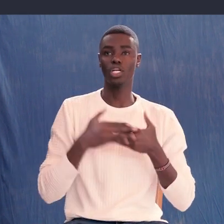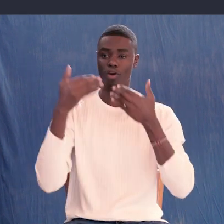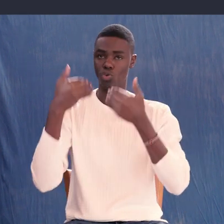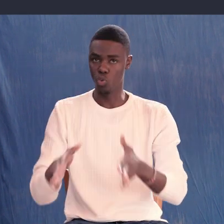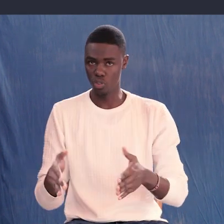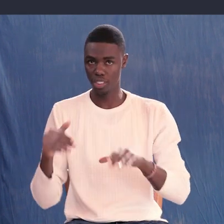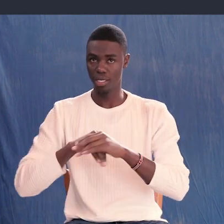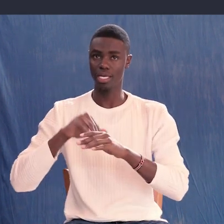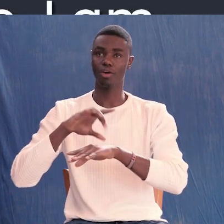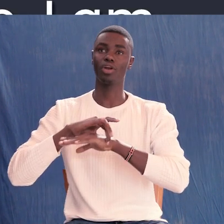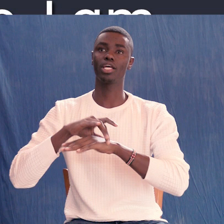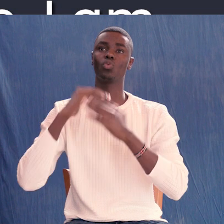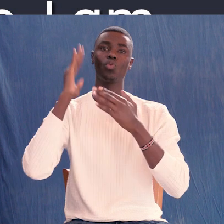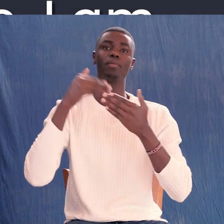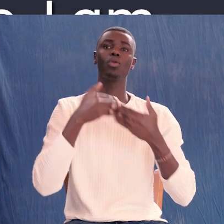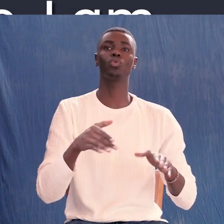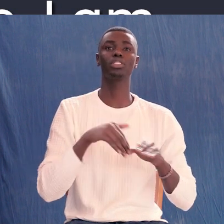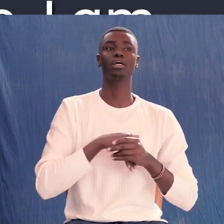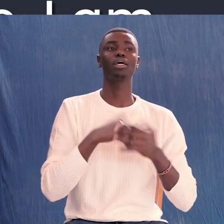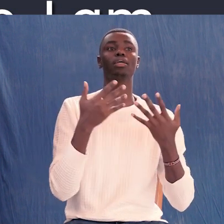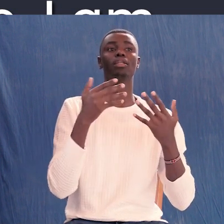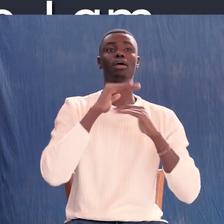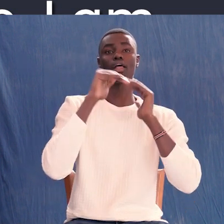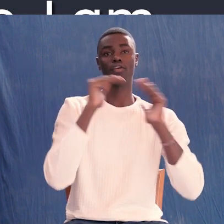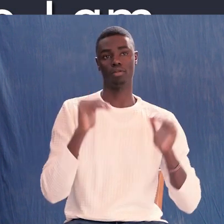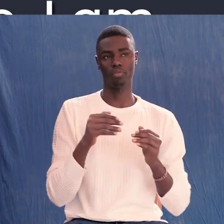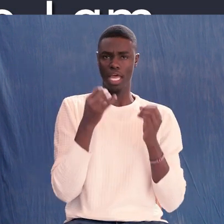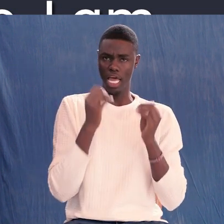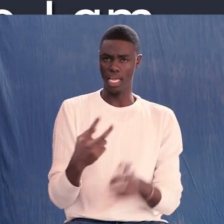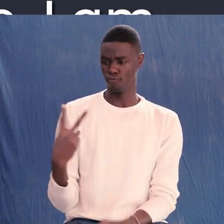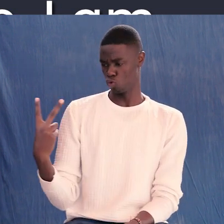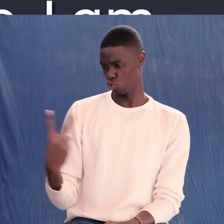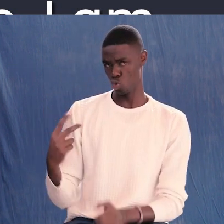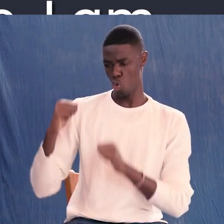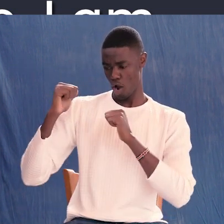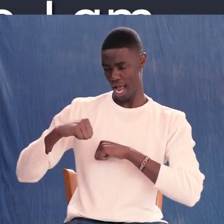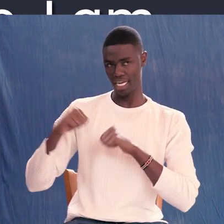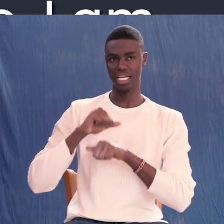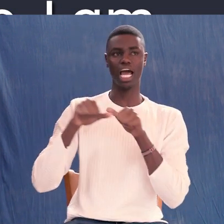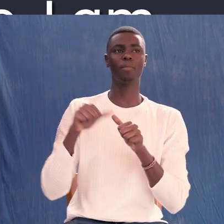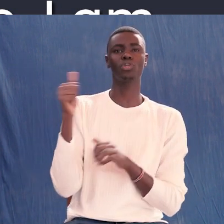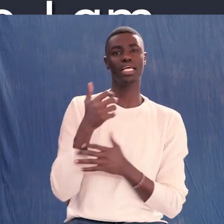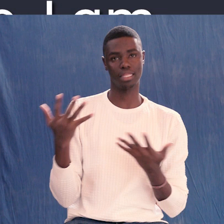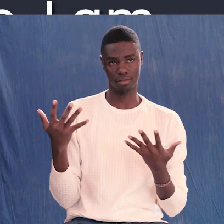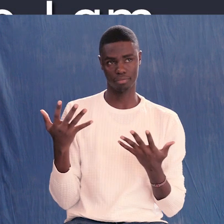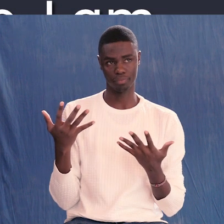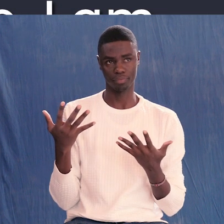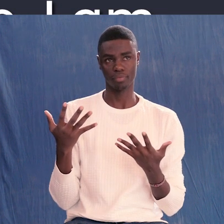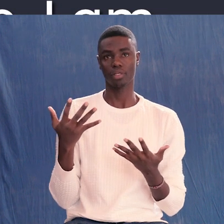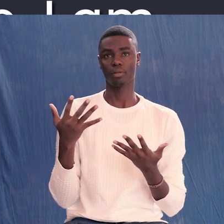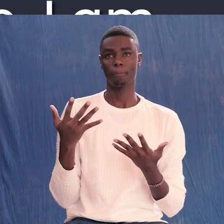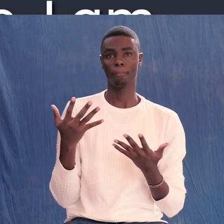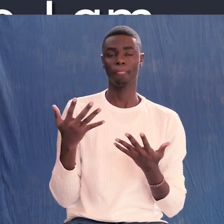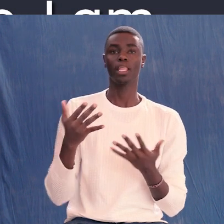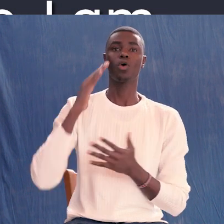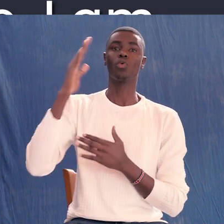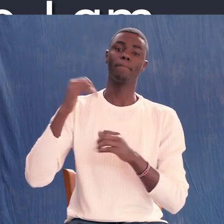loosed in heaven. Again, I say to you that if two of you agree on earth about anything that they may ask,